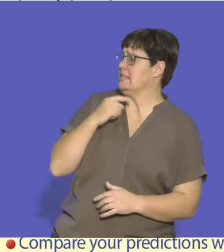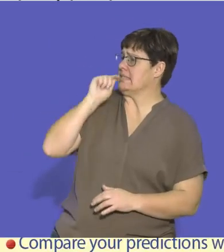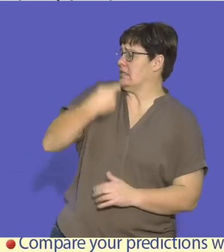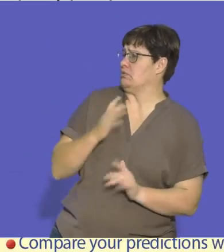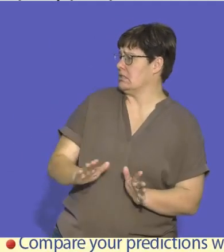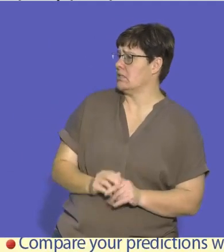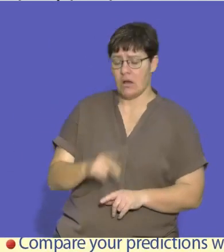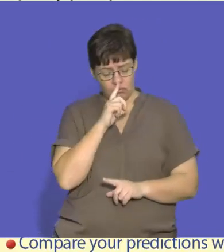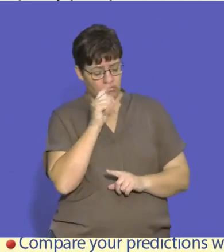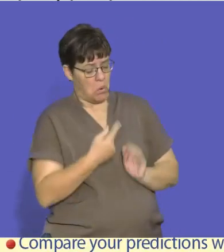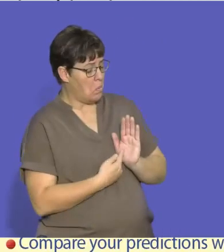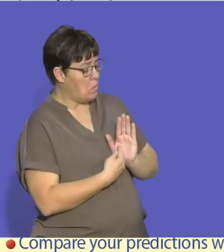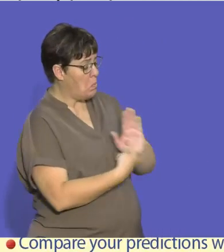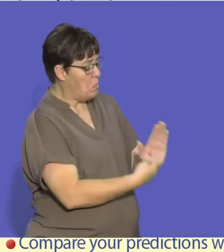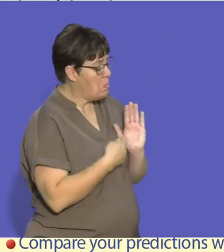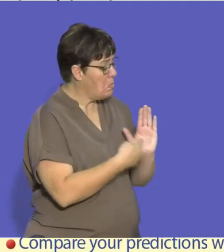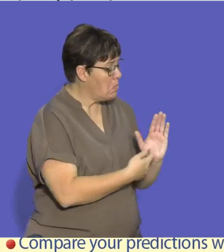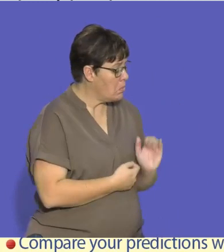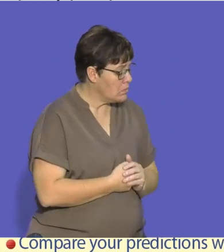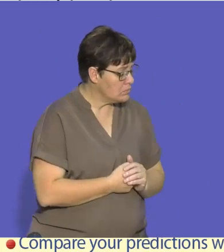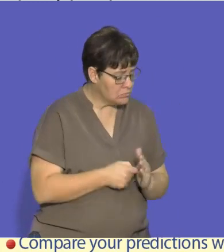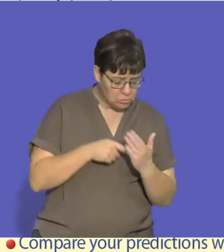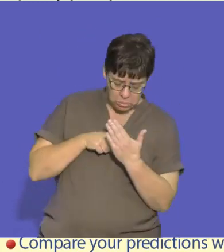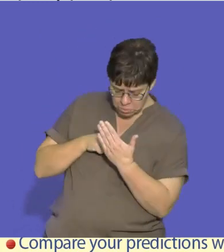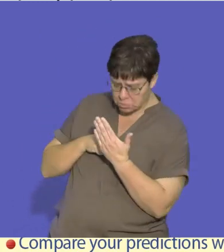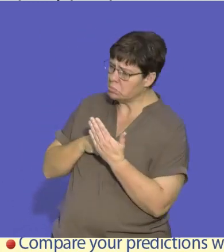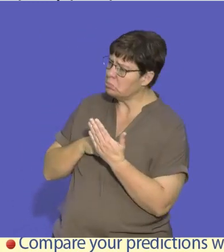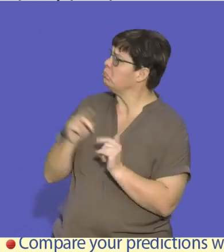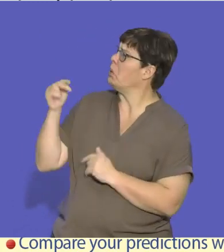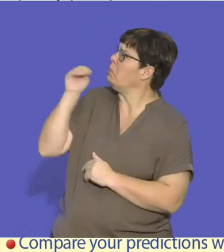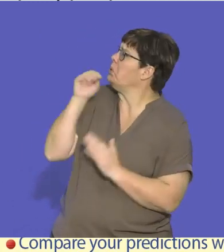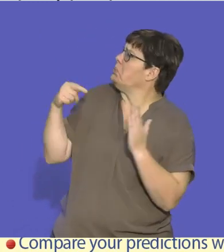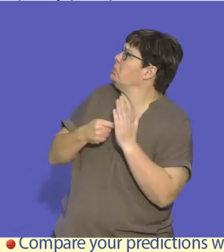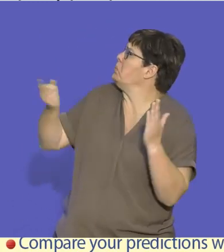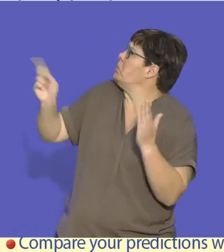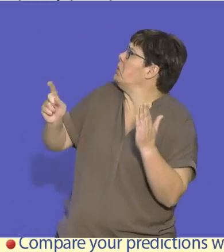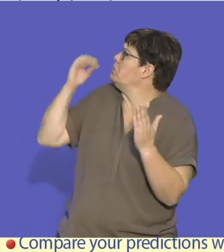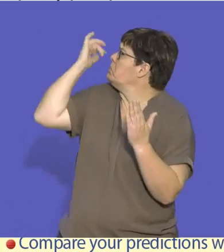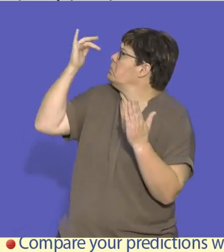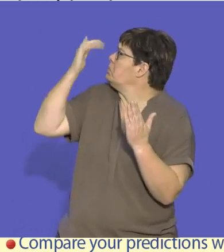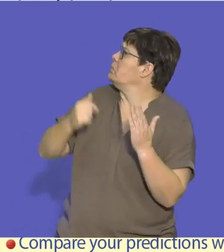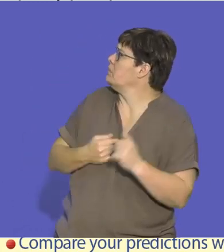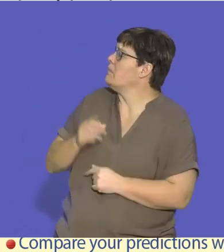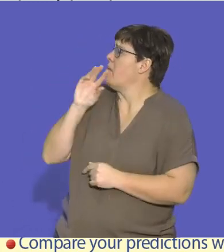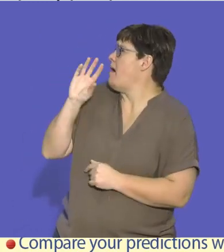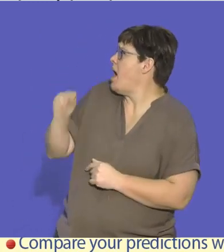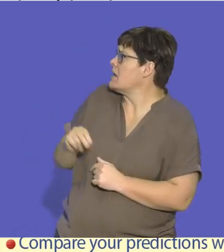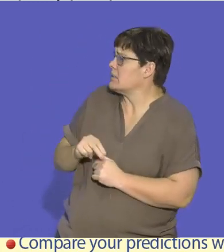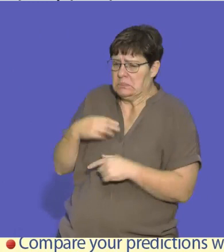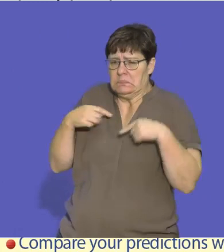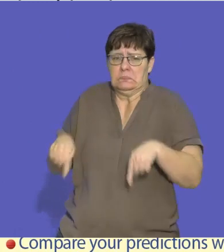secrets. Crow showed Frog the note. I wonder what it means, asked Frog,